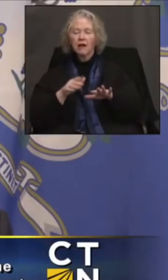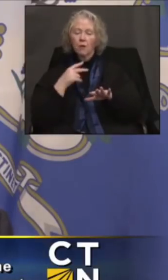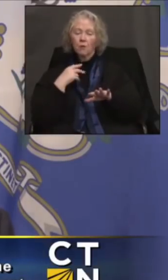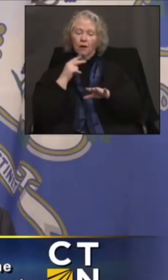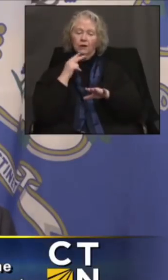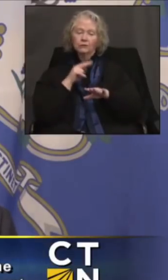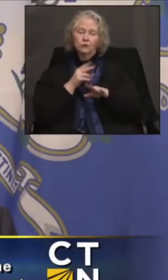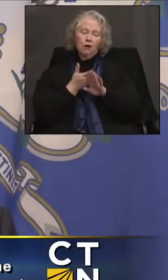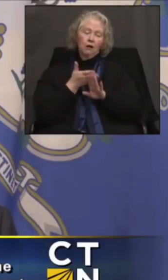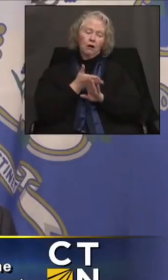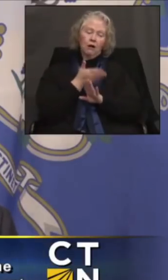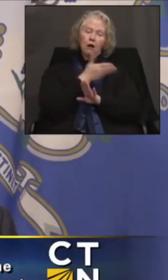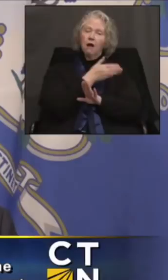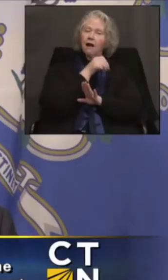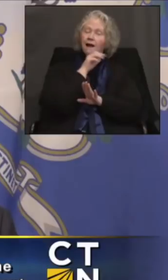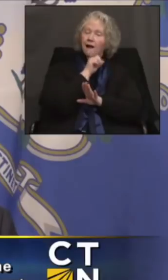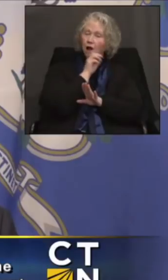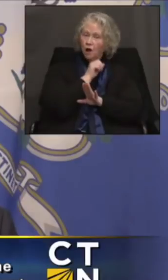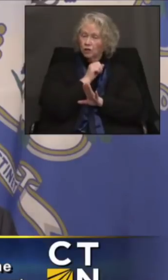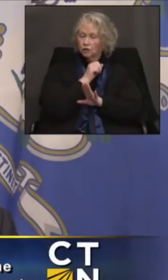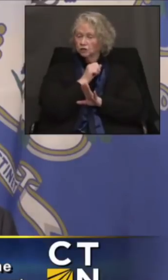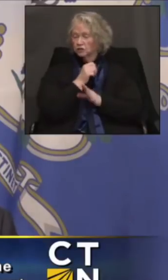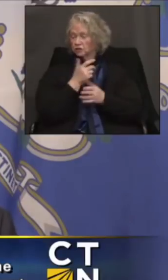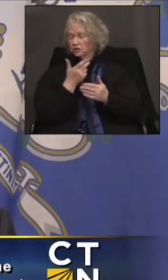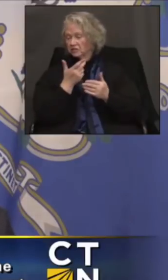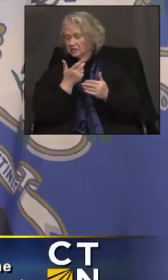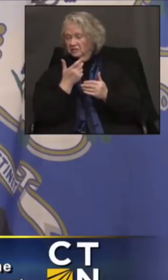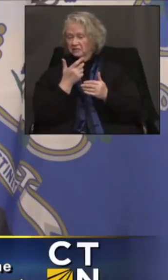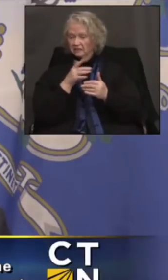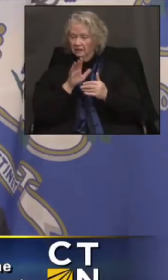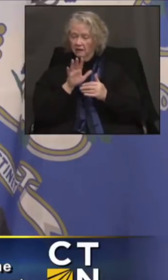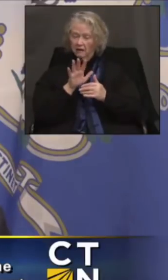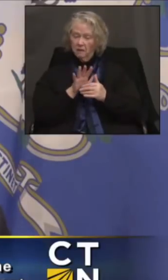that once you get up north